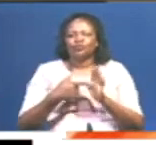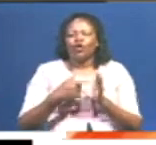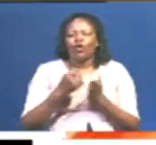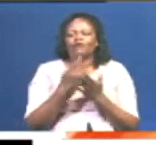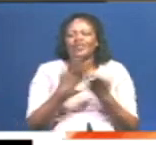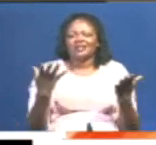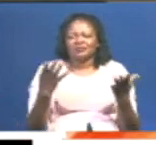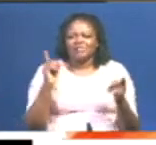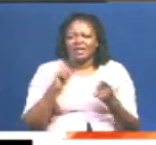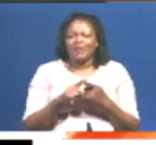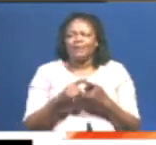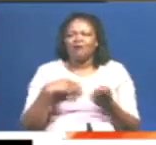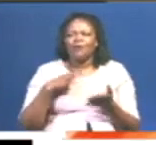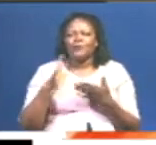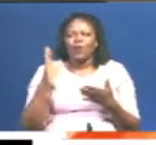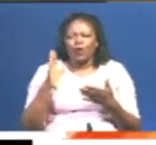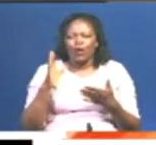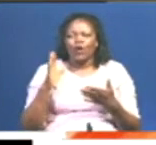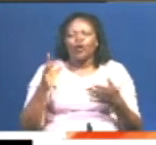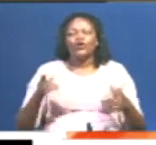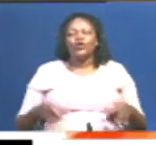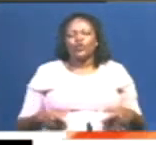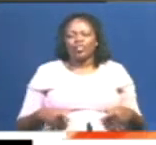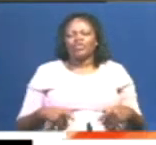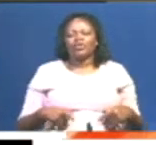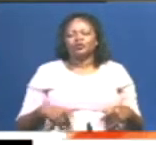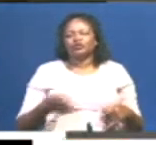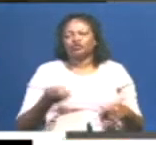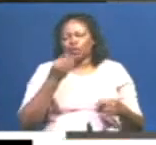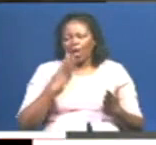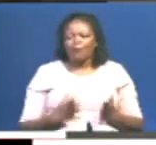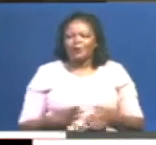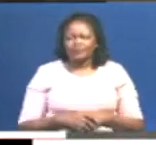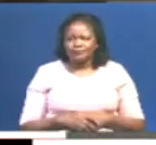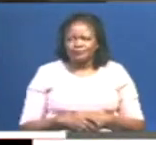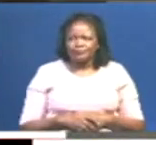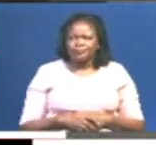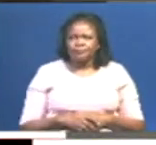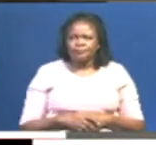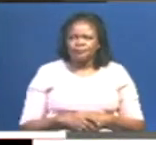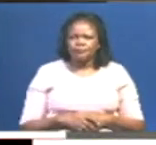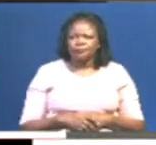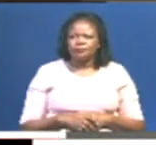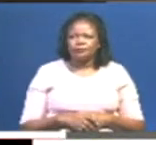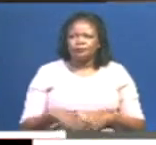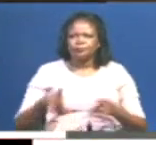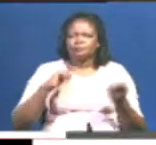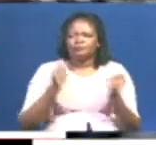the aim of attracting youthful consumers. Building on turning around the coffee value